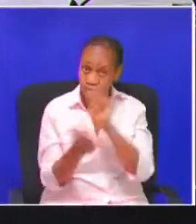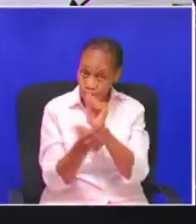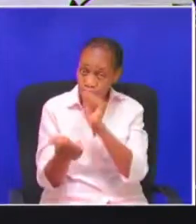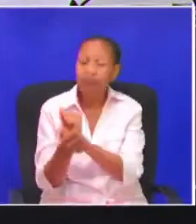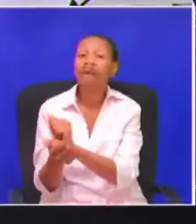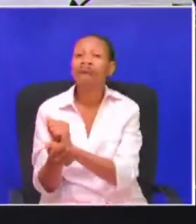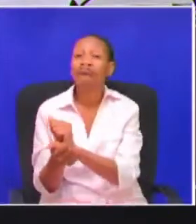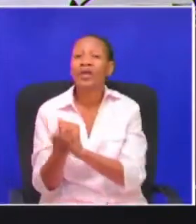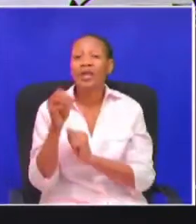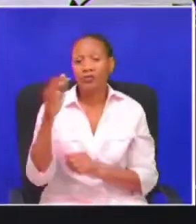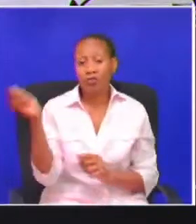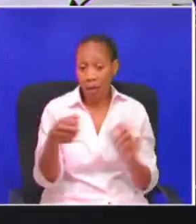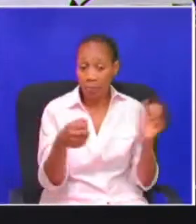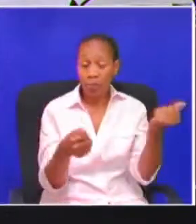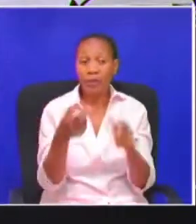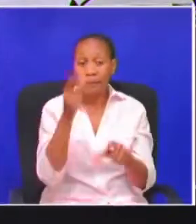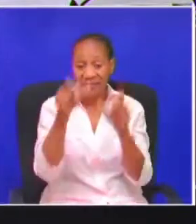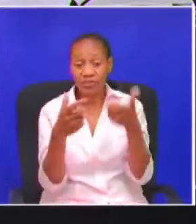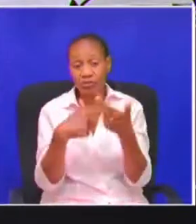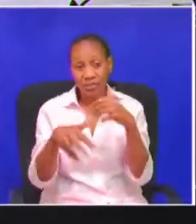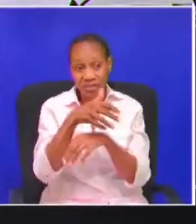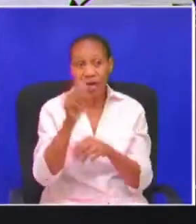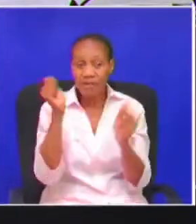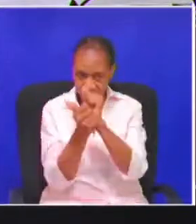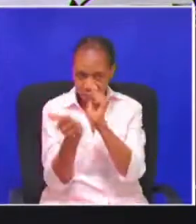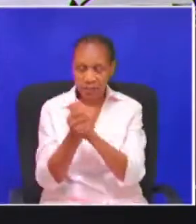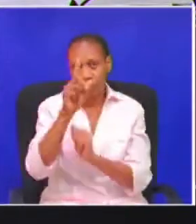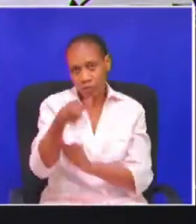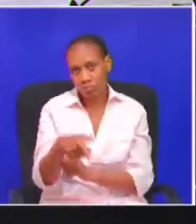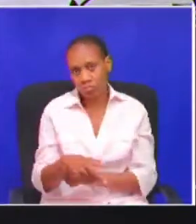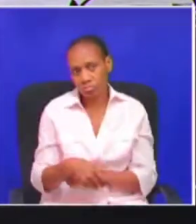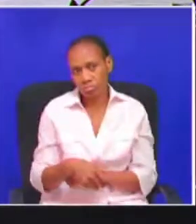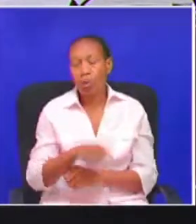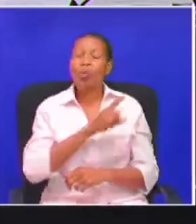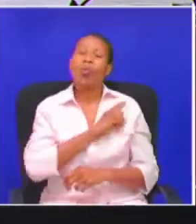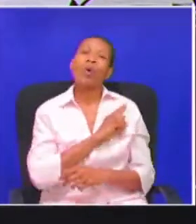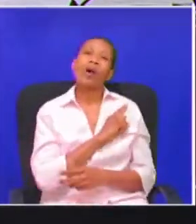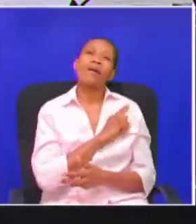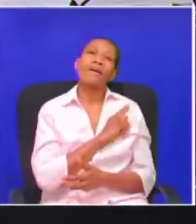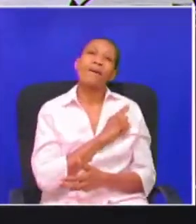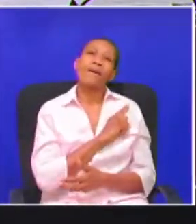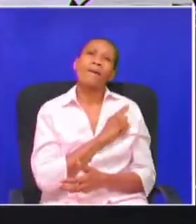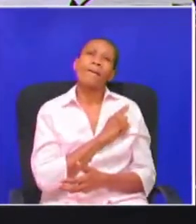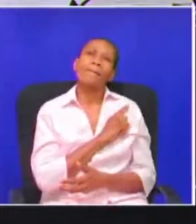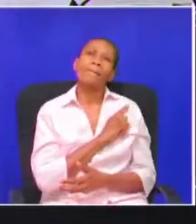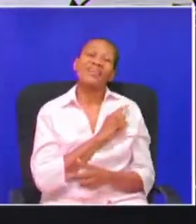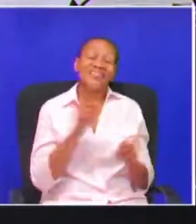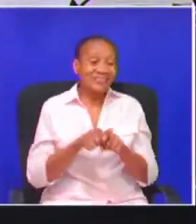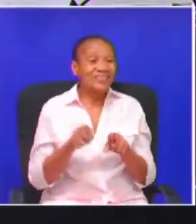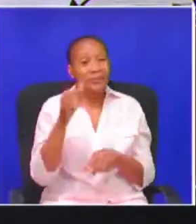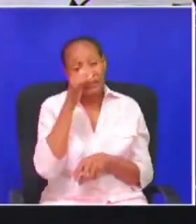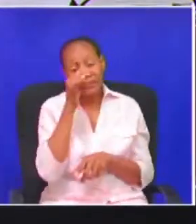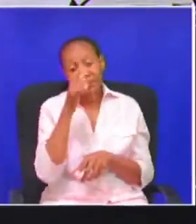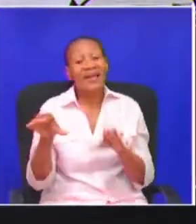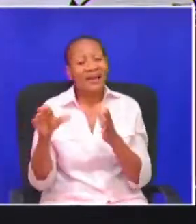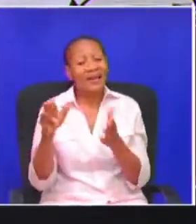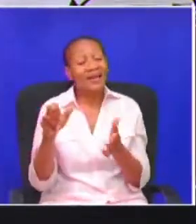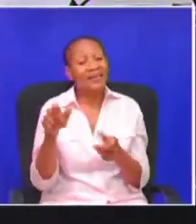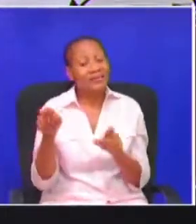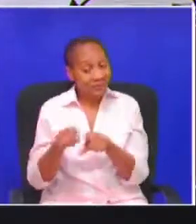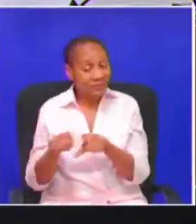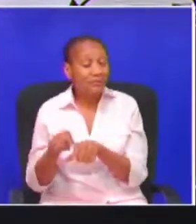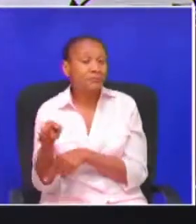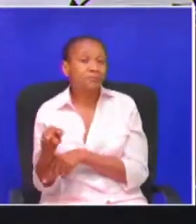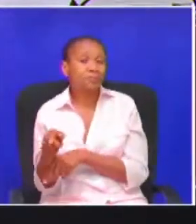and they will be fined, and they could even be arrested, because it is an offense to do so.